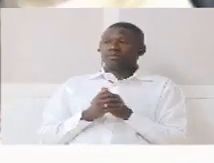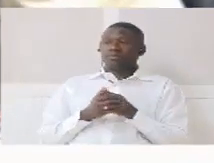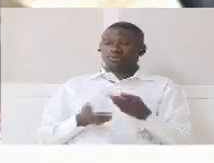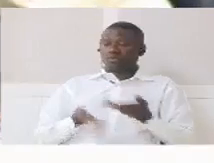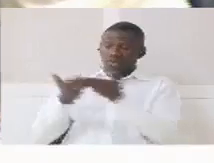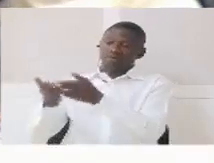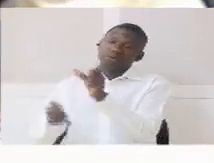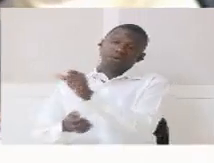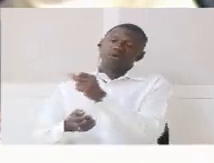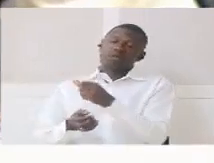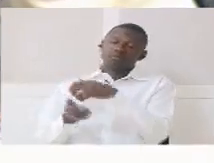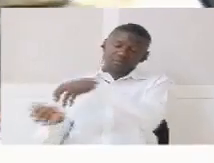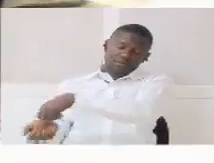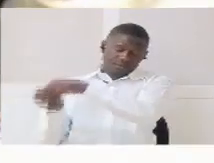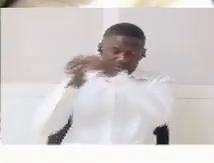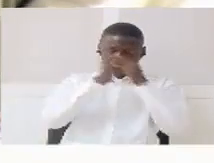To another prisoner.